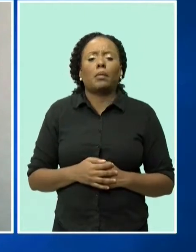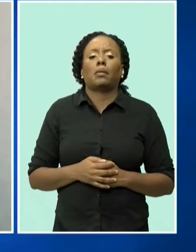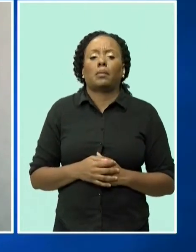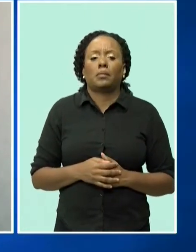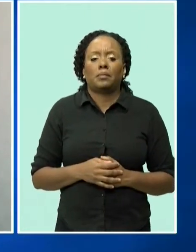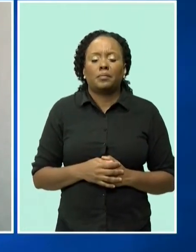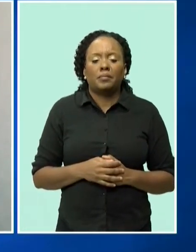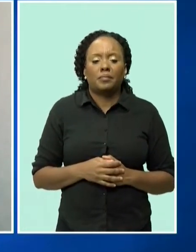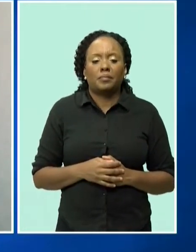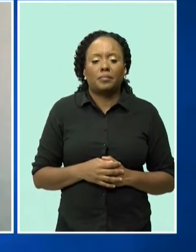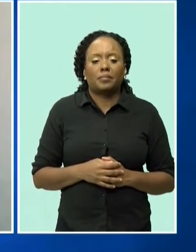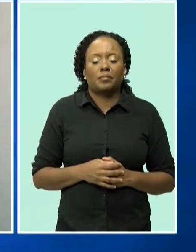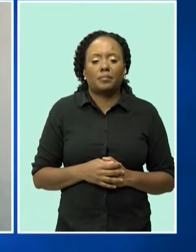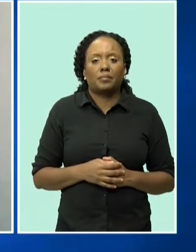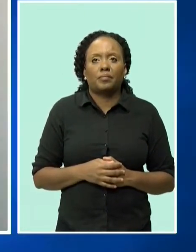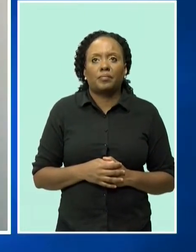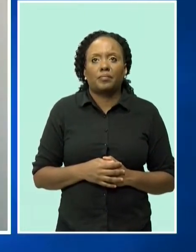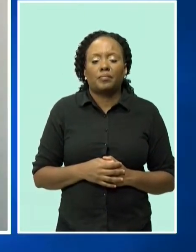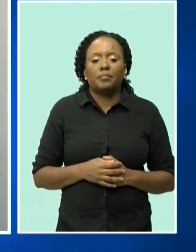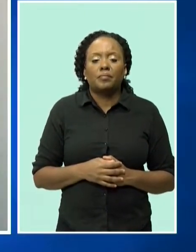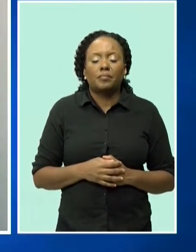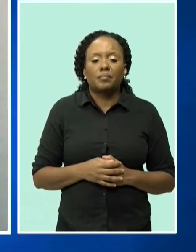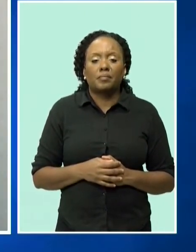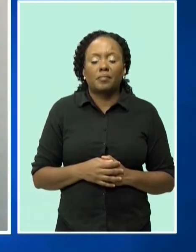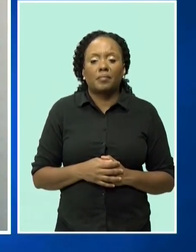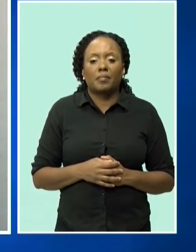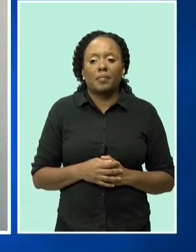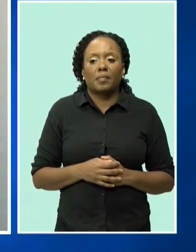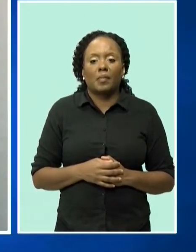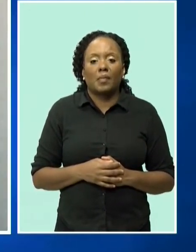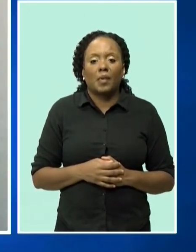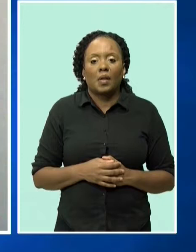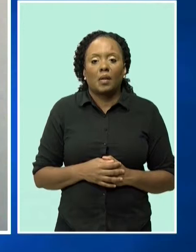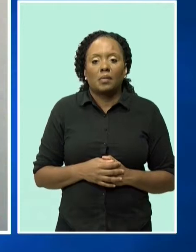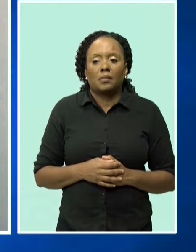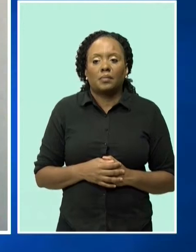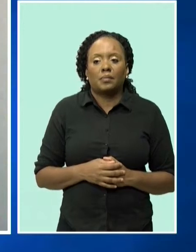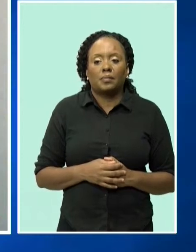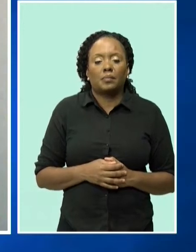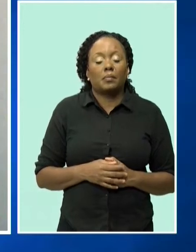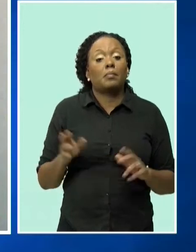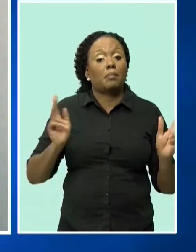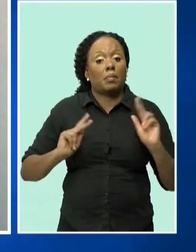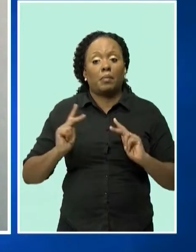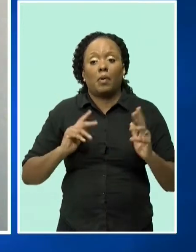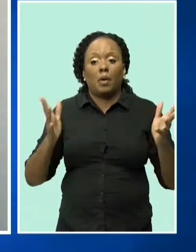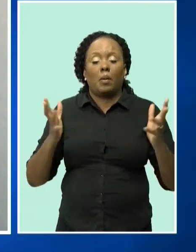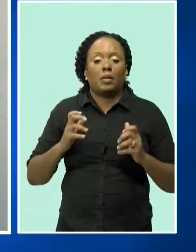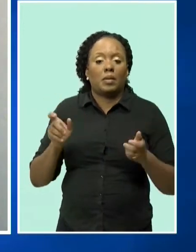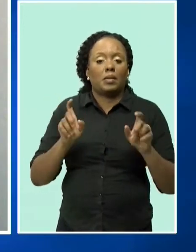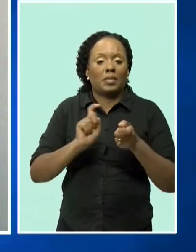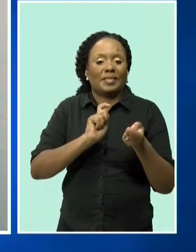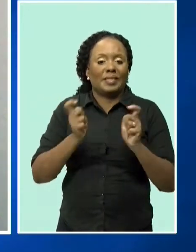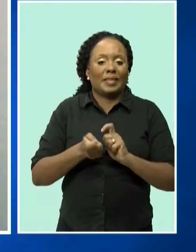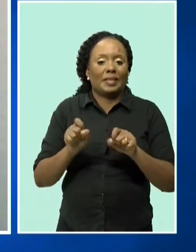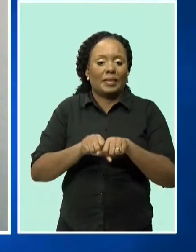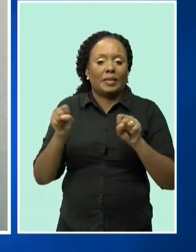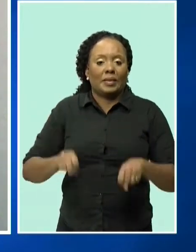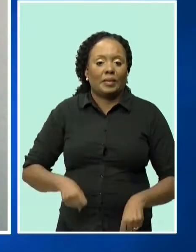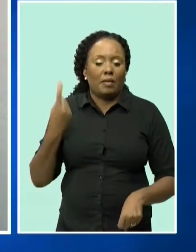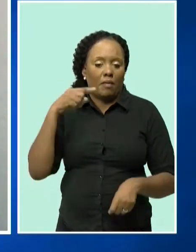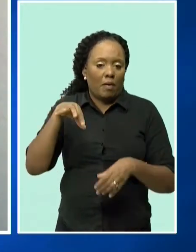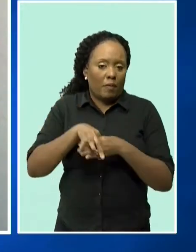There are proposals as to changing the system of voting. There are considerations